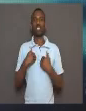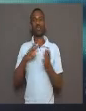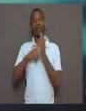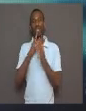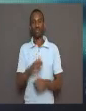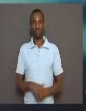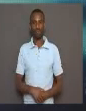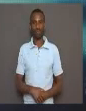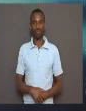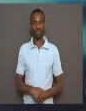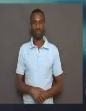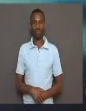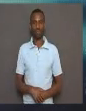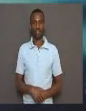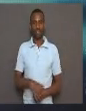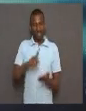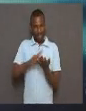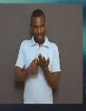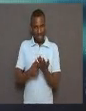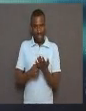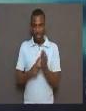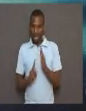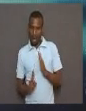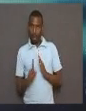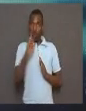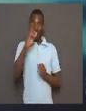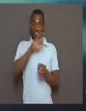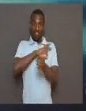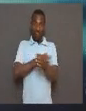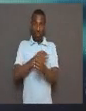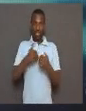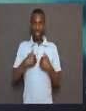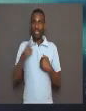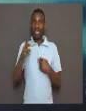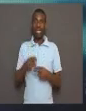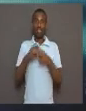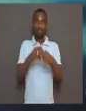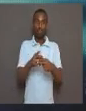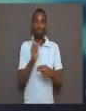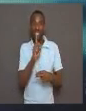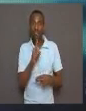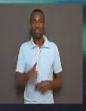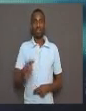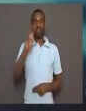upward buoyant force equal to the weight of the fluid displaced.